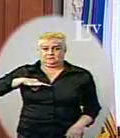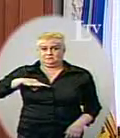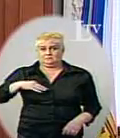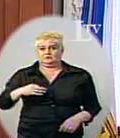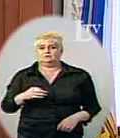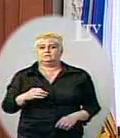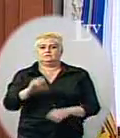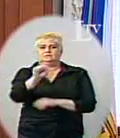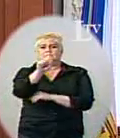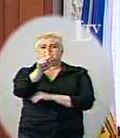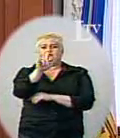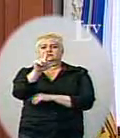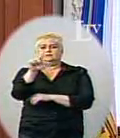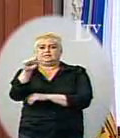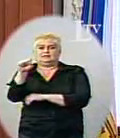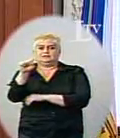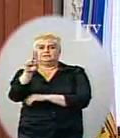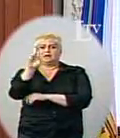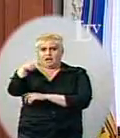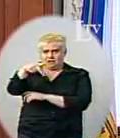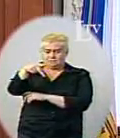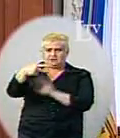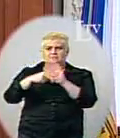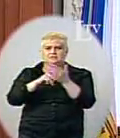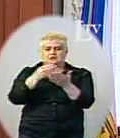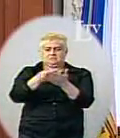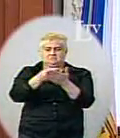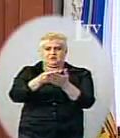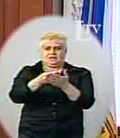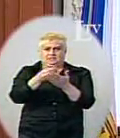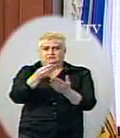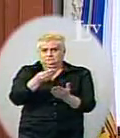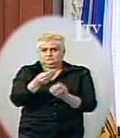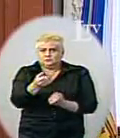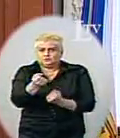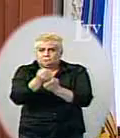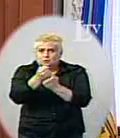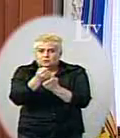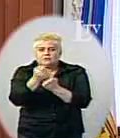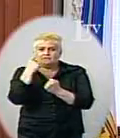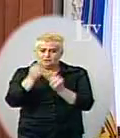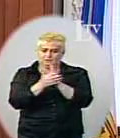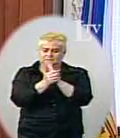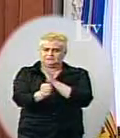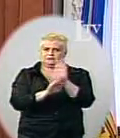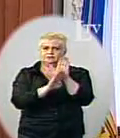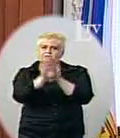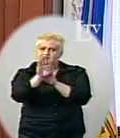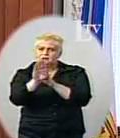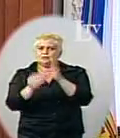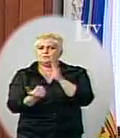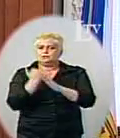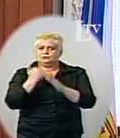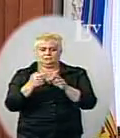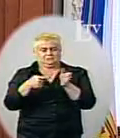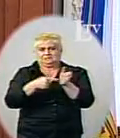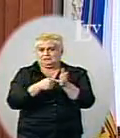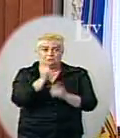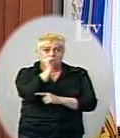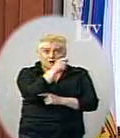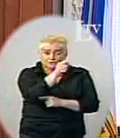Up offers financial assistance for participants to obtain new skills in areas such as